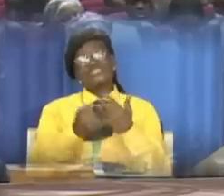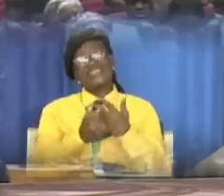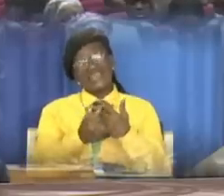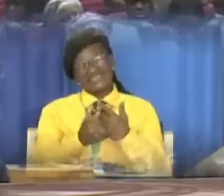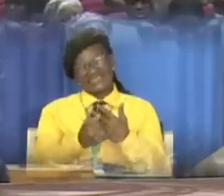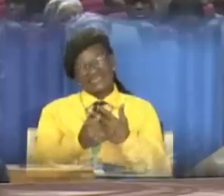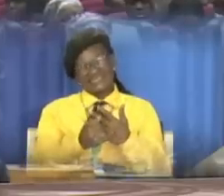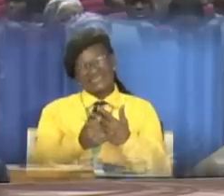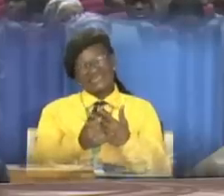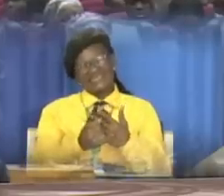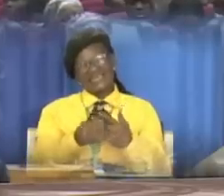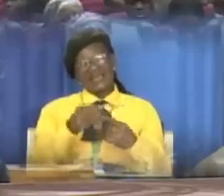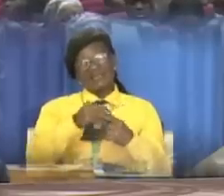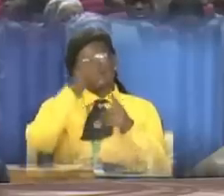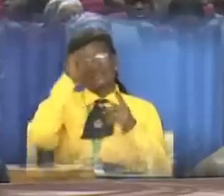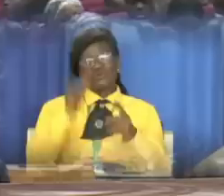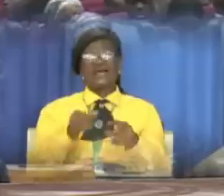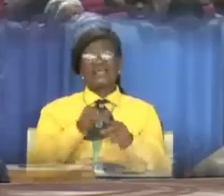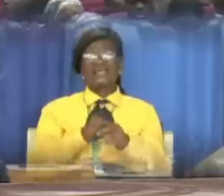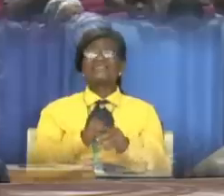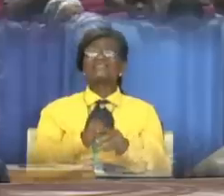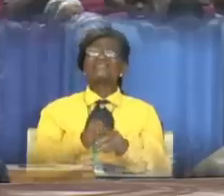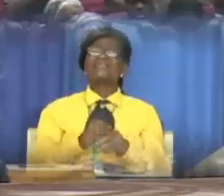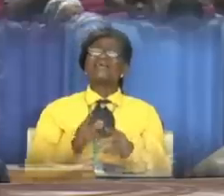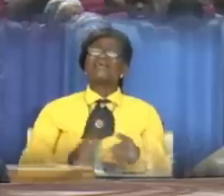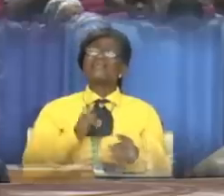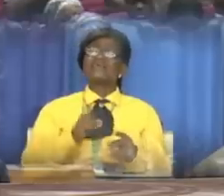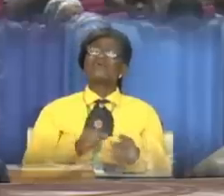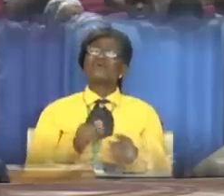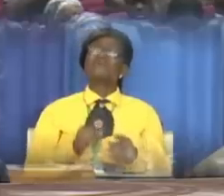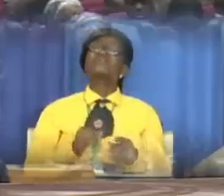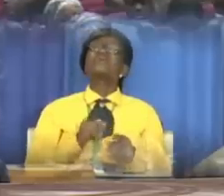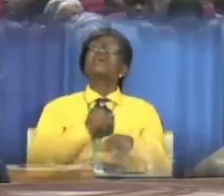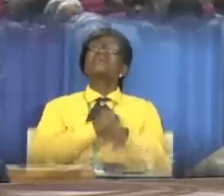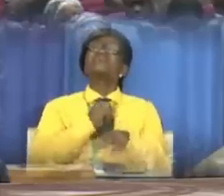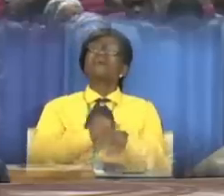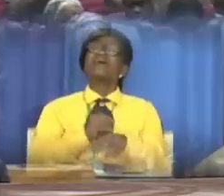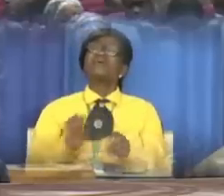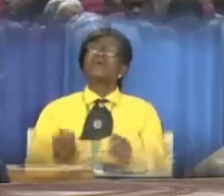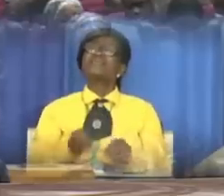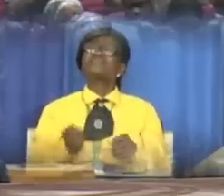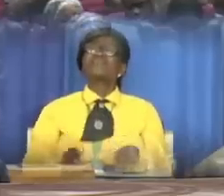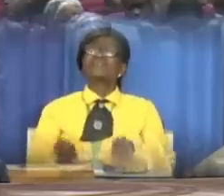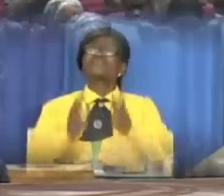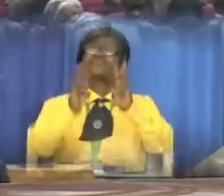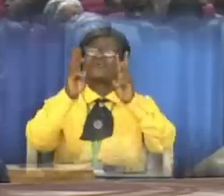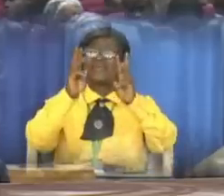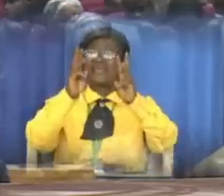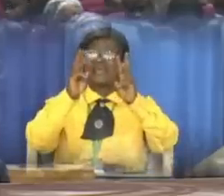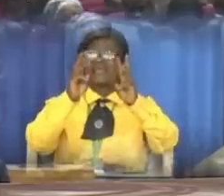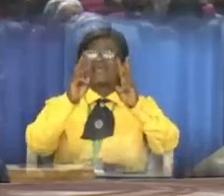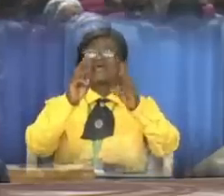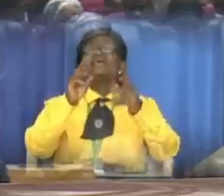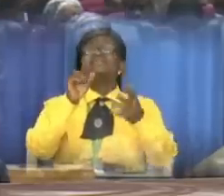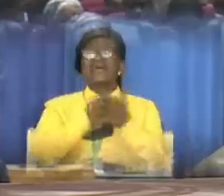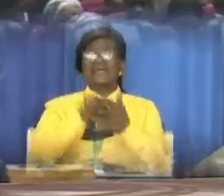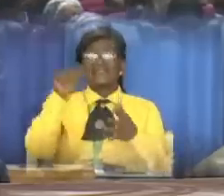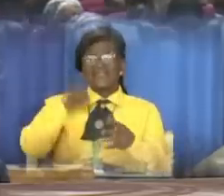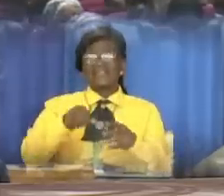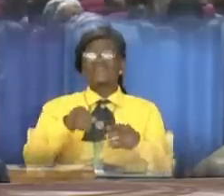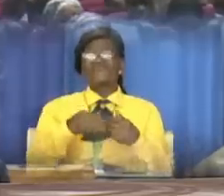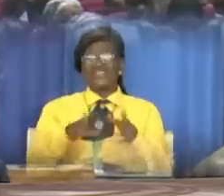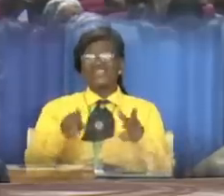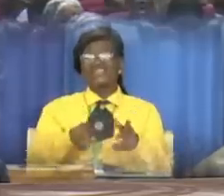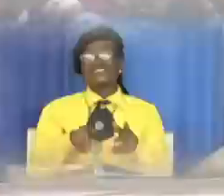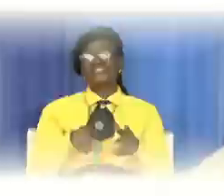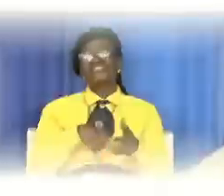Father, I'm praying that by this time next year, we will be thanking you for the success of this group of